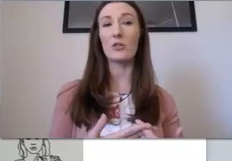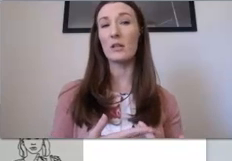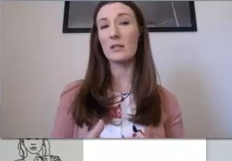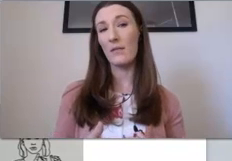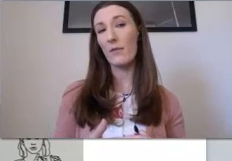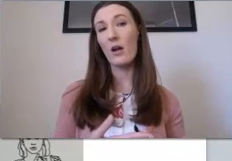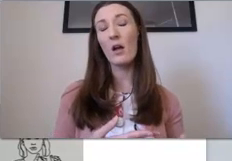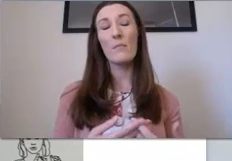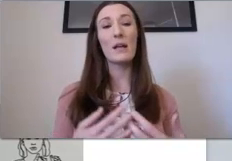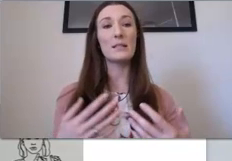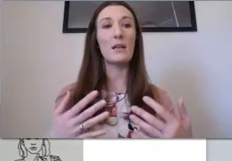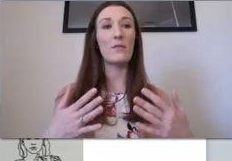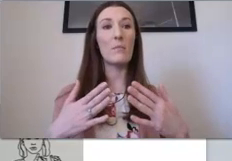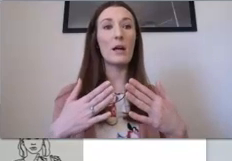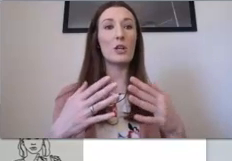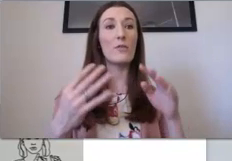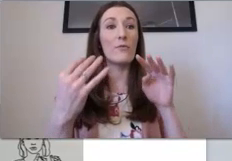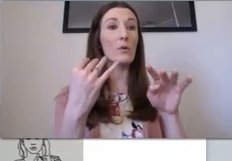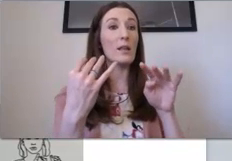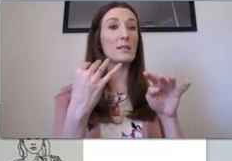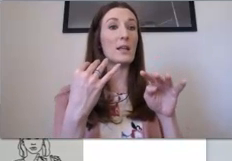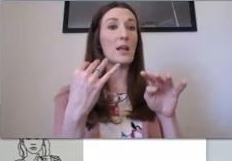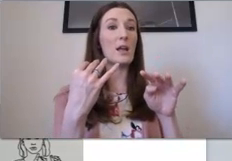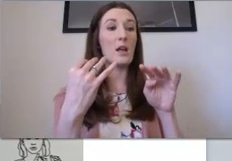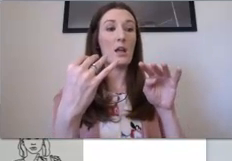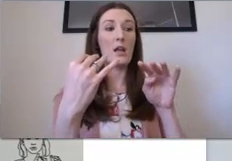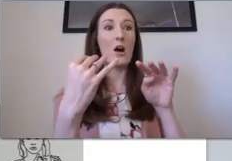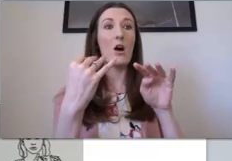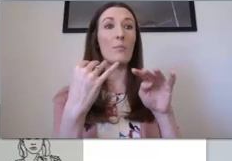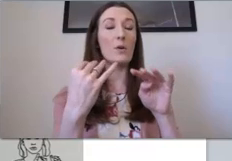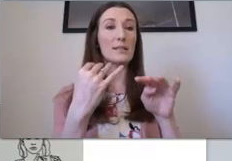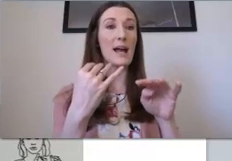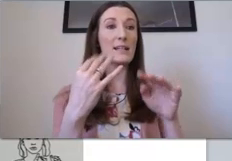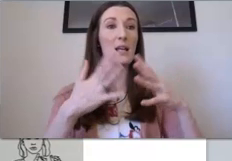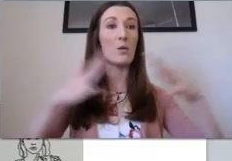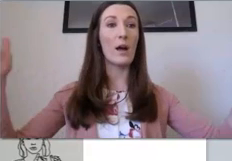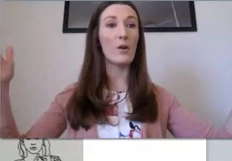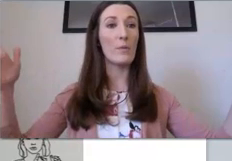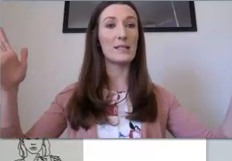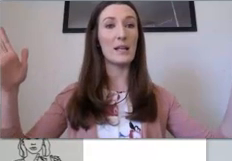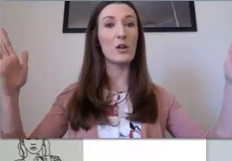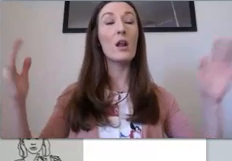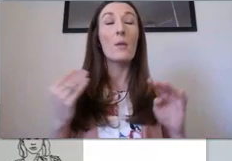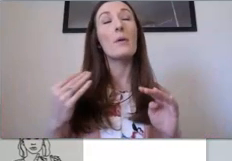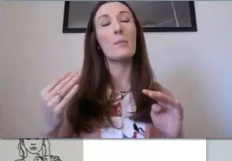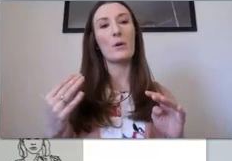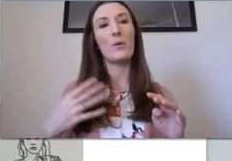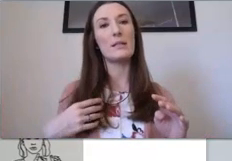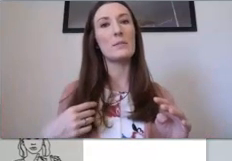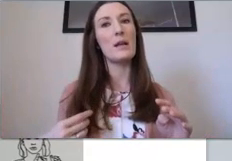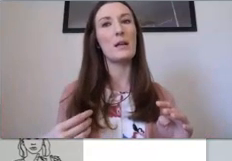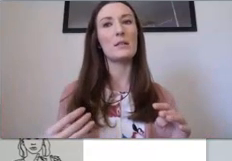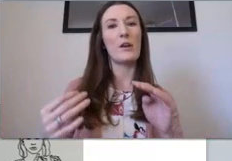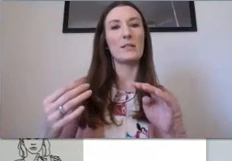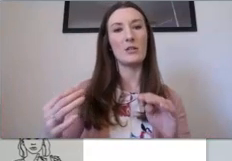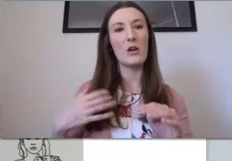it's actually safer. Because if you imagine 4 lanes on both sides in wide open desert, people are going to